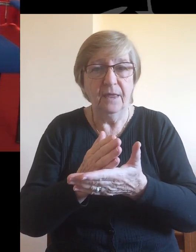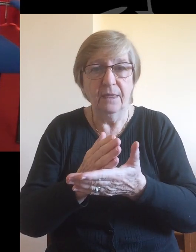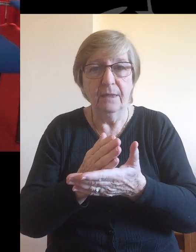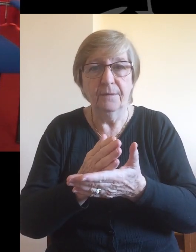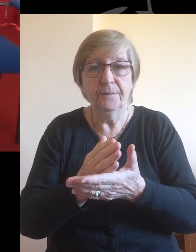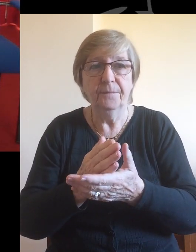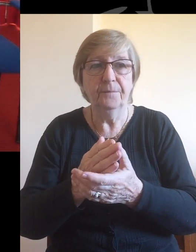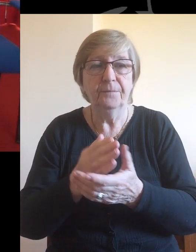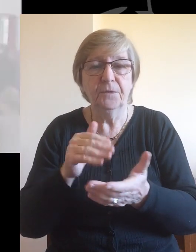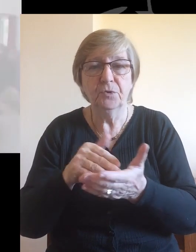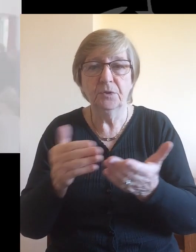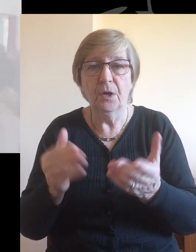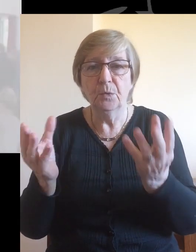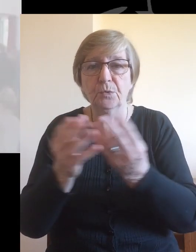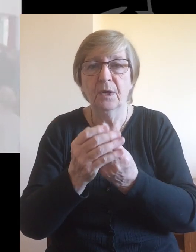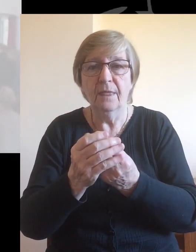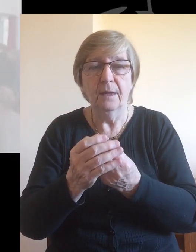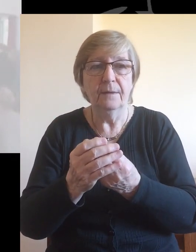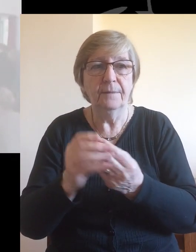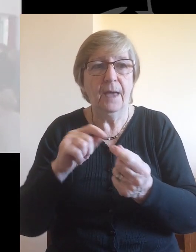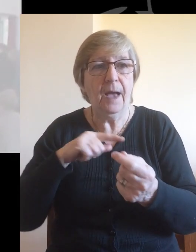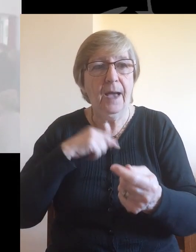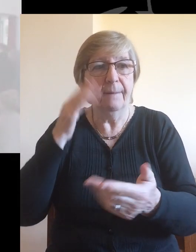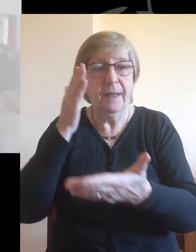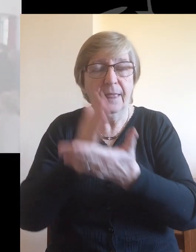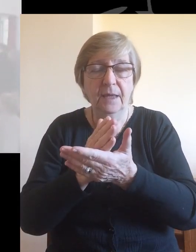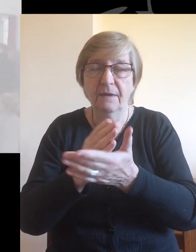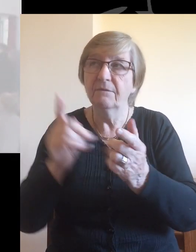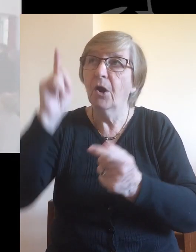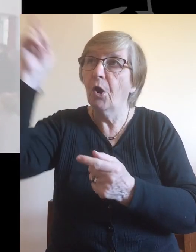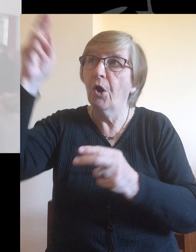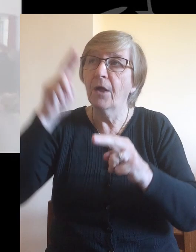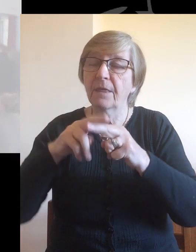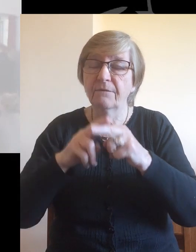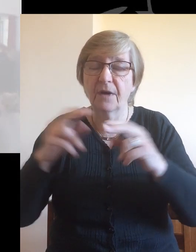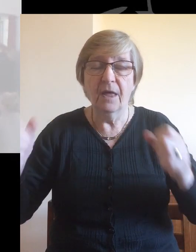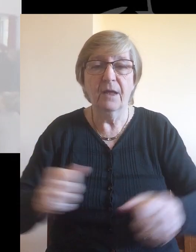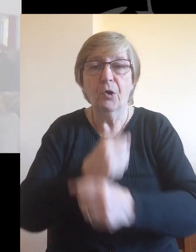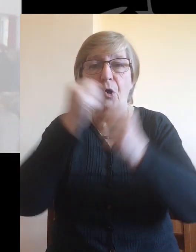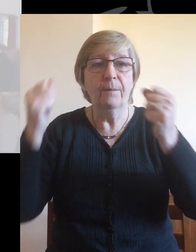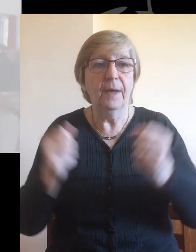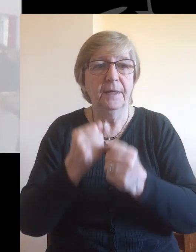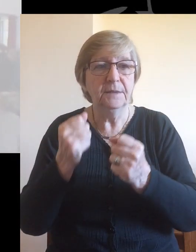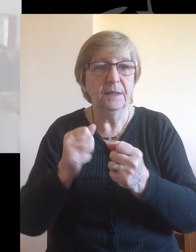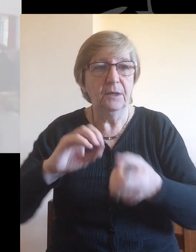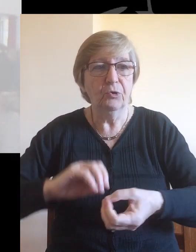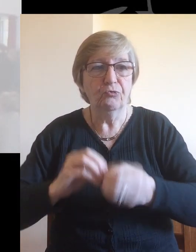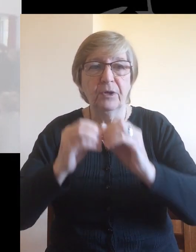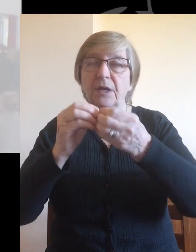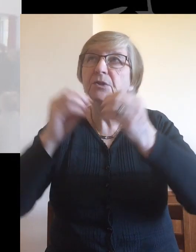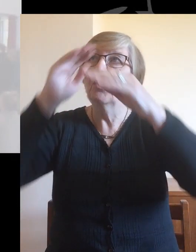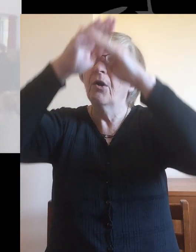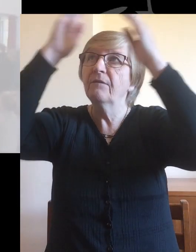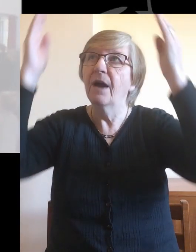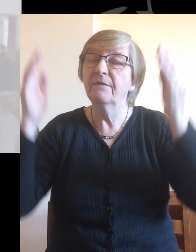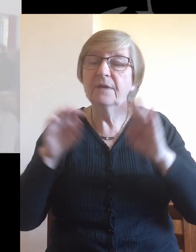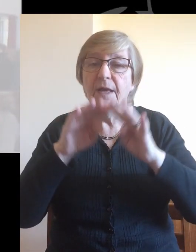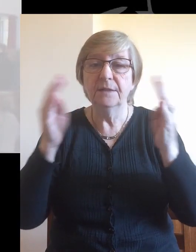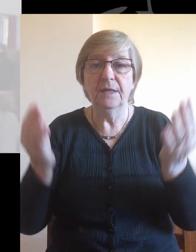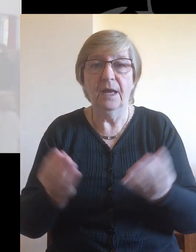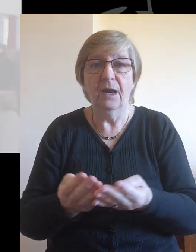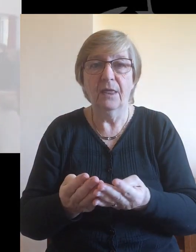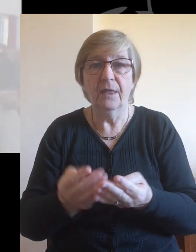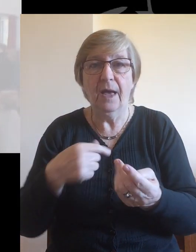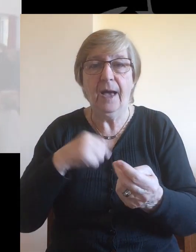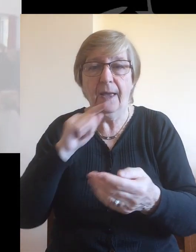creed will appear on the screens. I believe in God, the Father Almighty, creator of heaven and